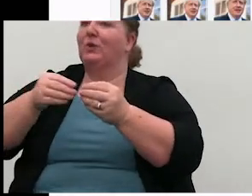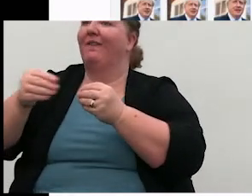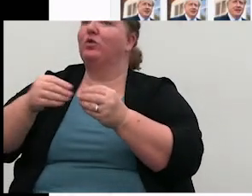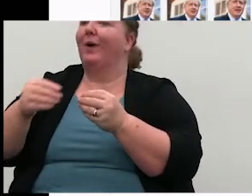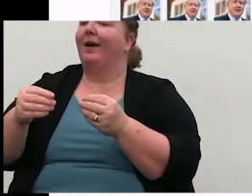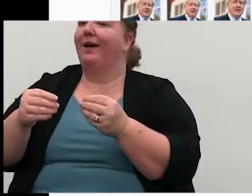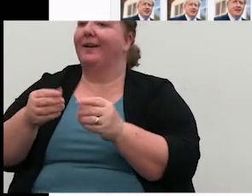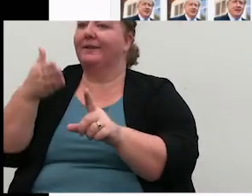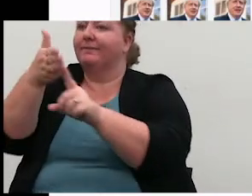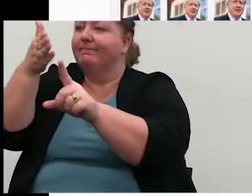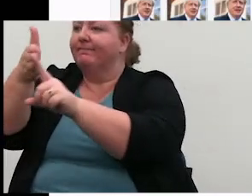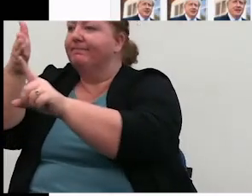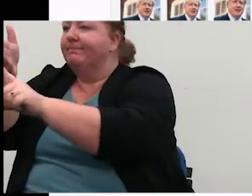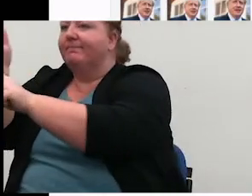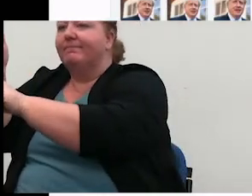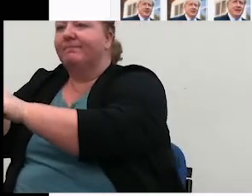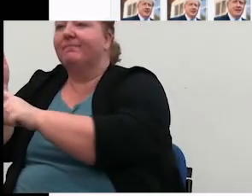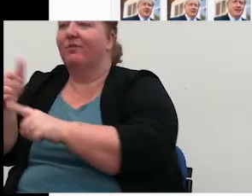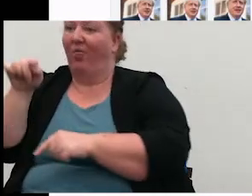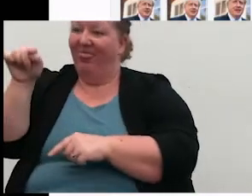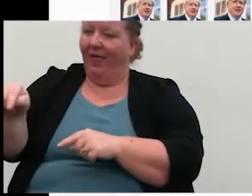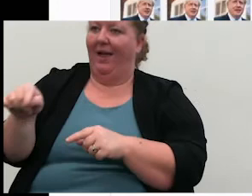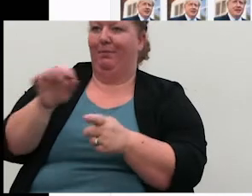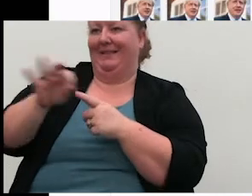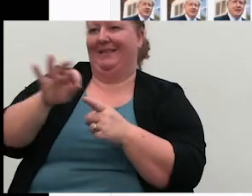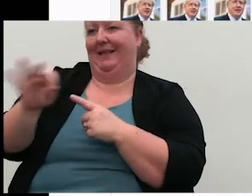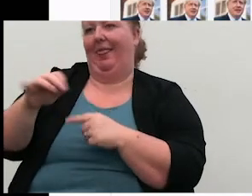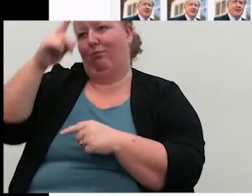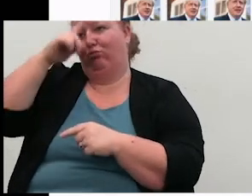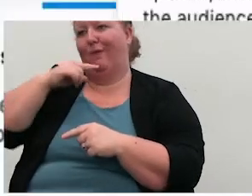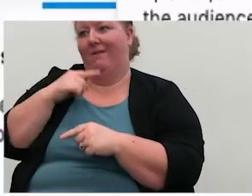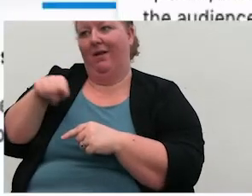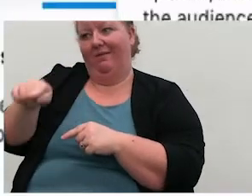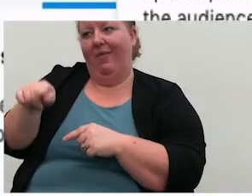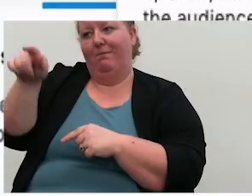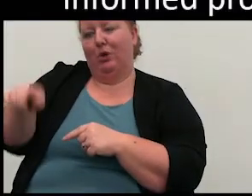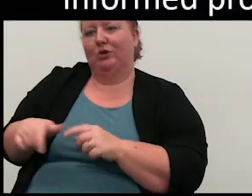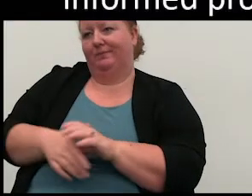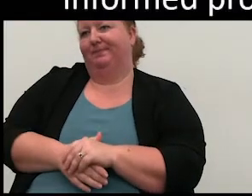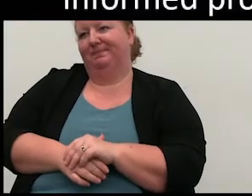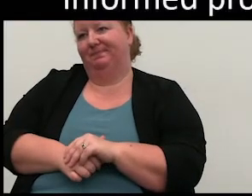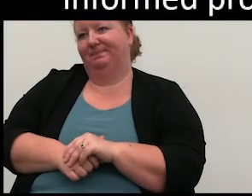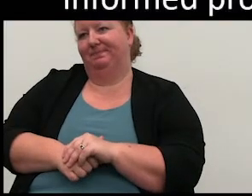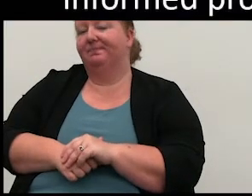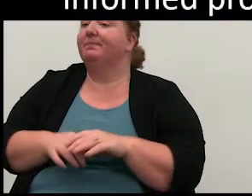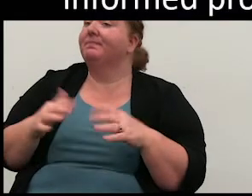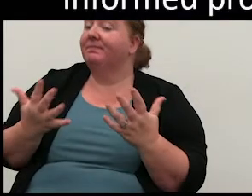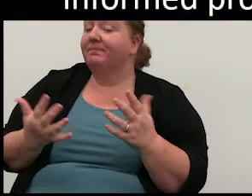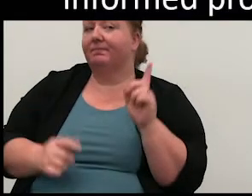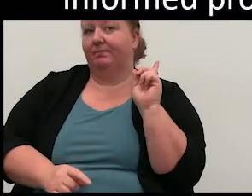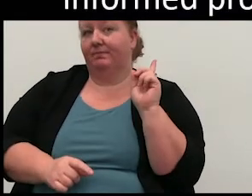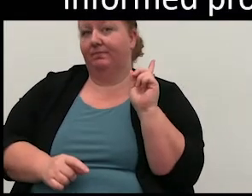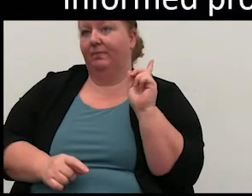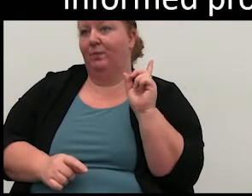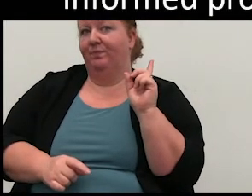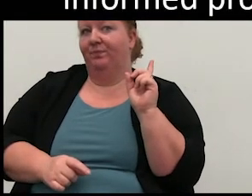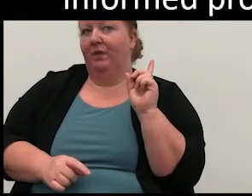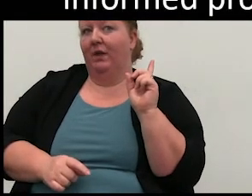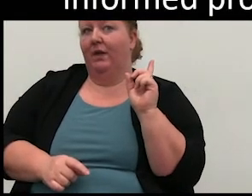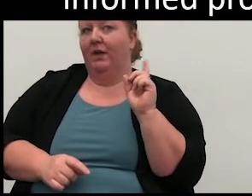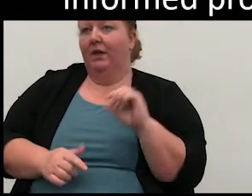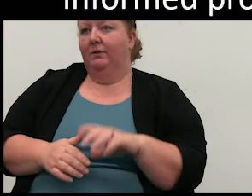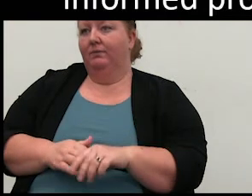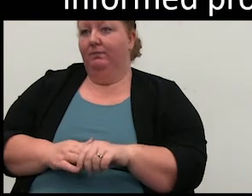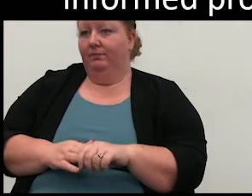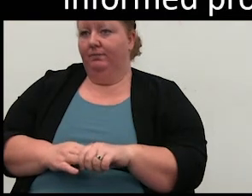is directly targeting it to that particular profile for that particular person. So this is the targeting to the